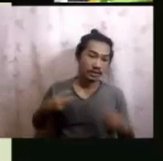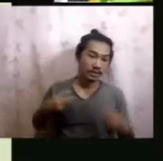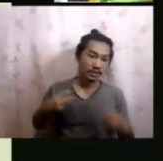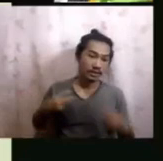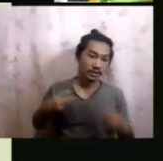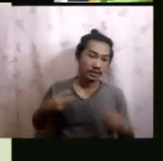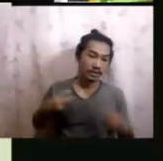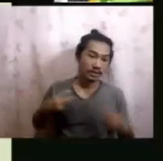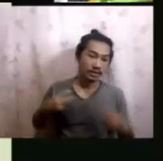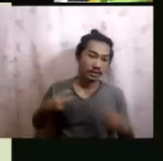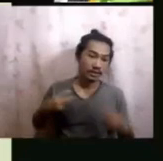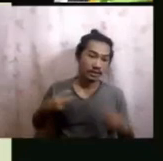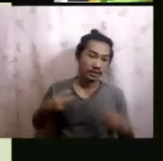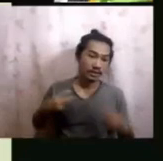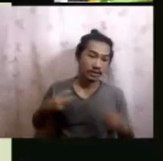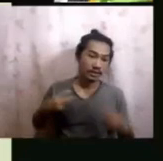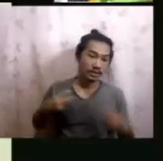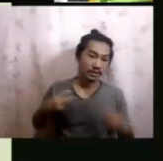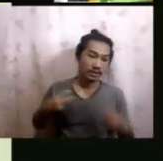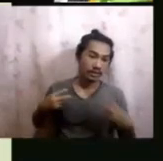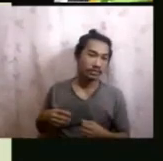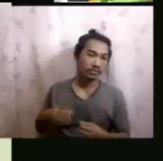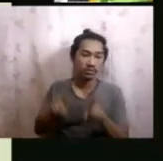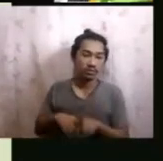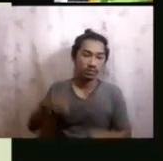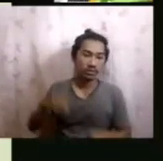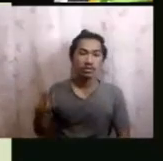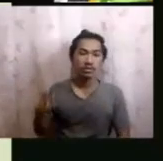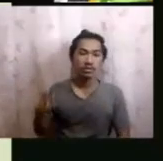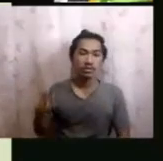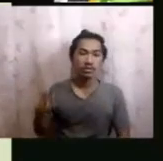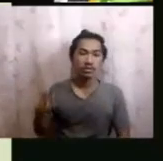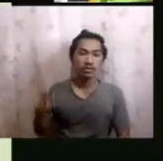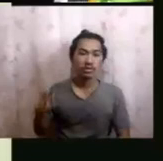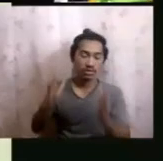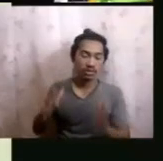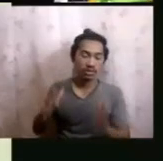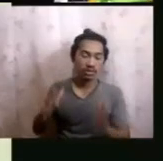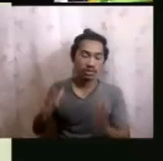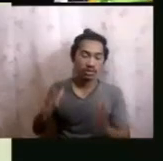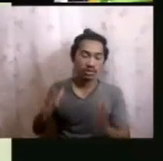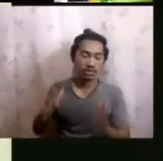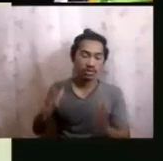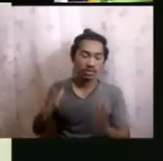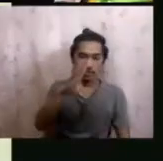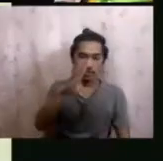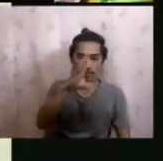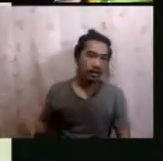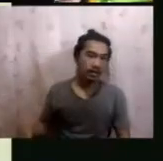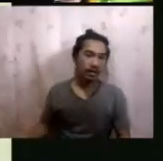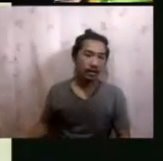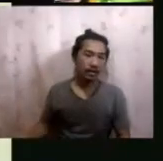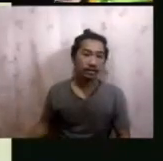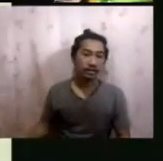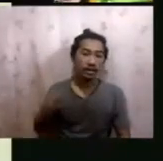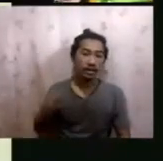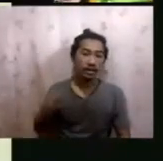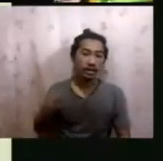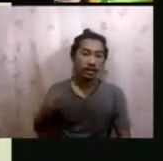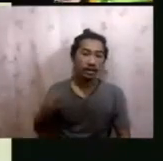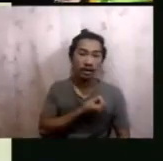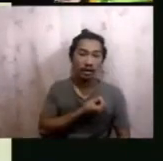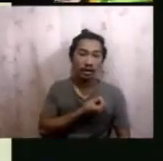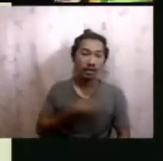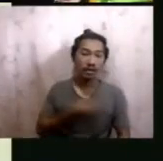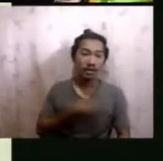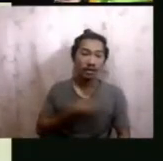CTU professors and OJT coordinators that are here with us, our dear on-the-job trainees